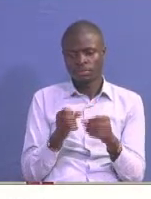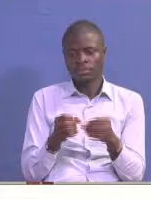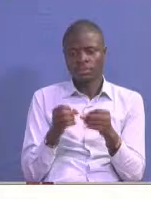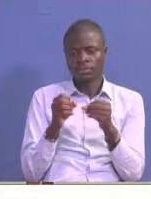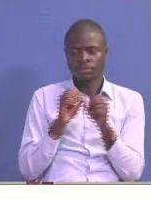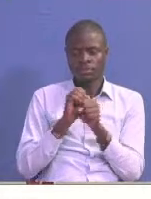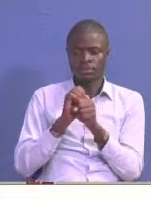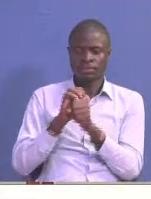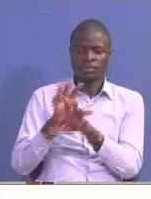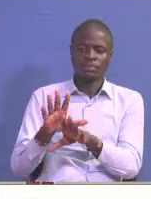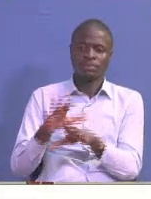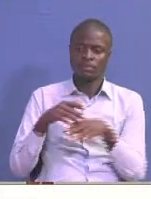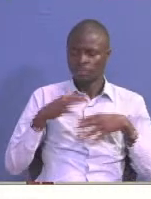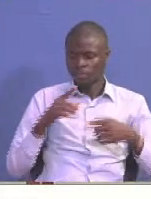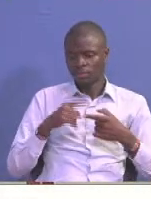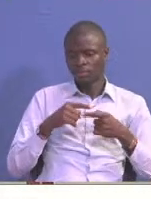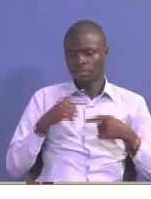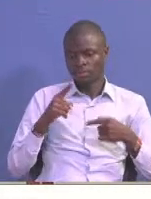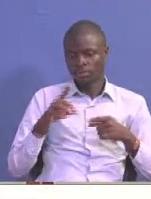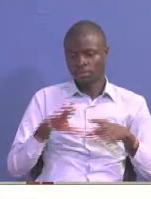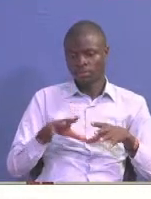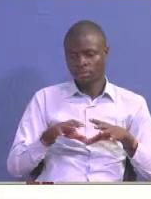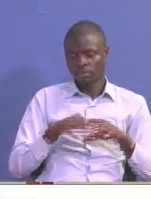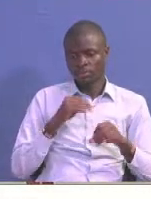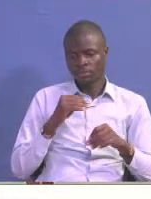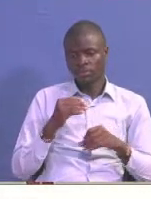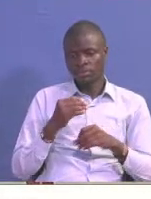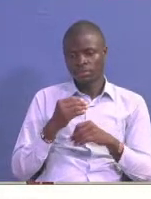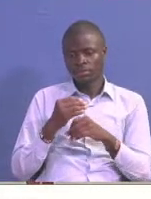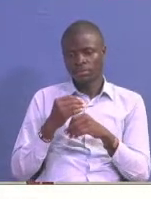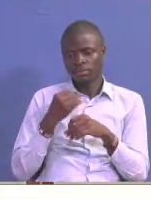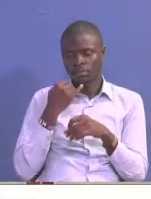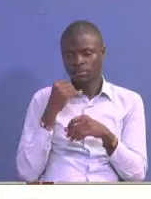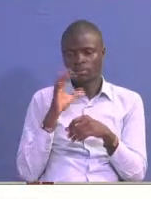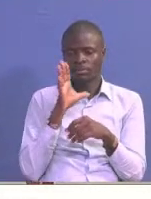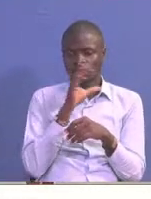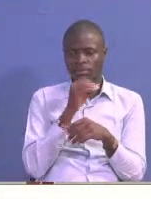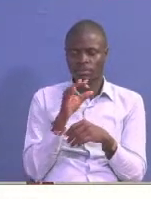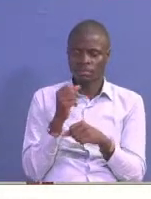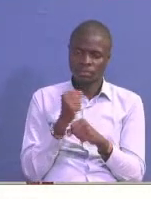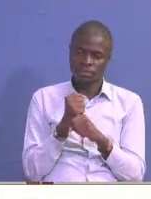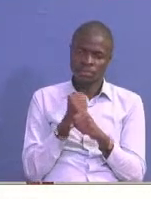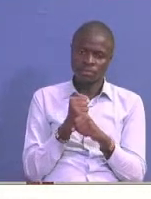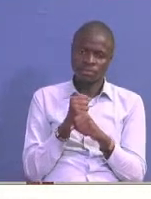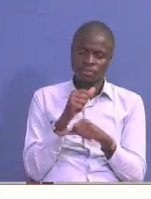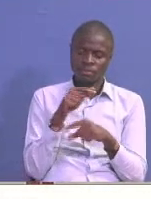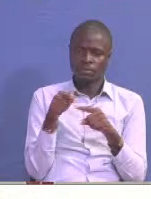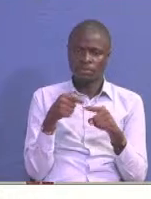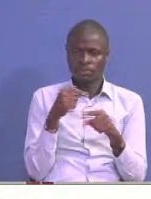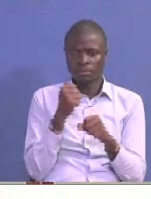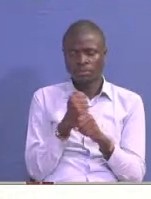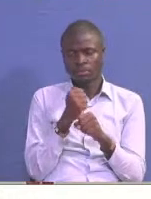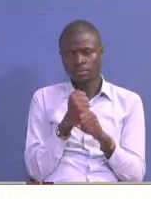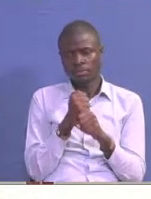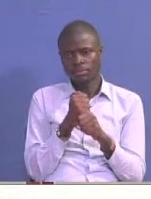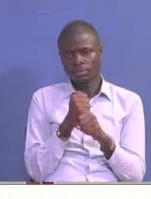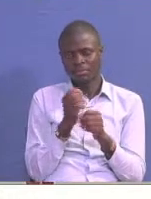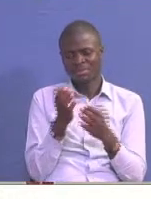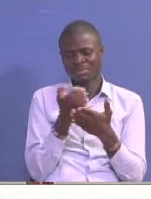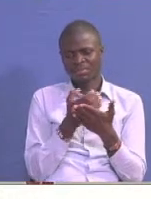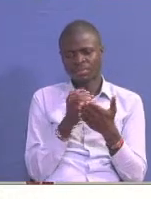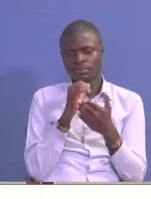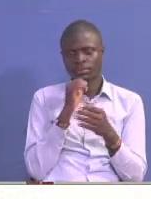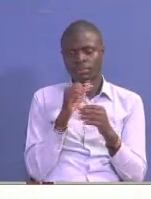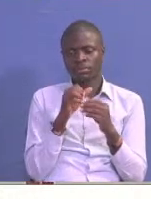now people to go out is actually lack of jobs. When the economy is not